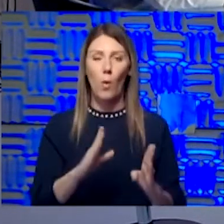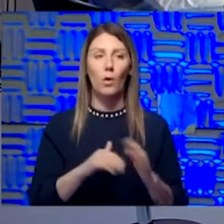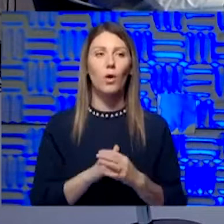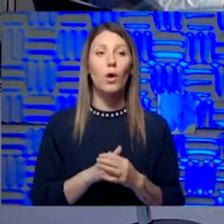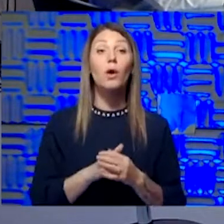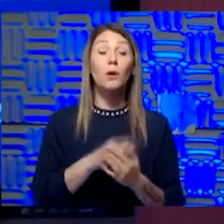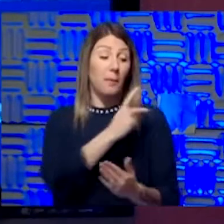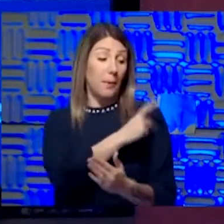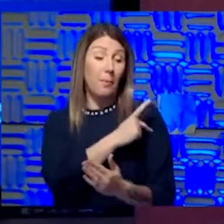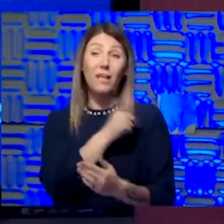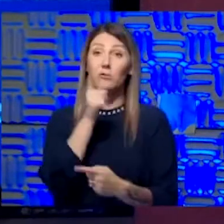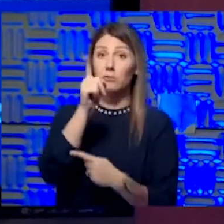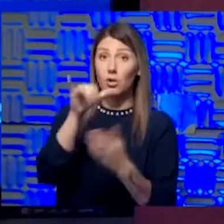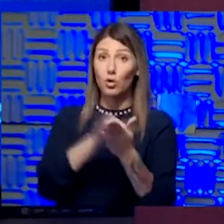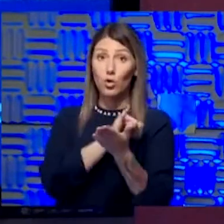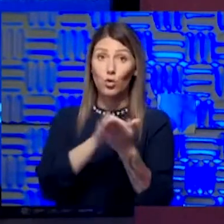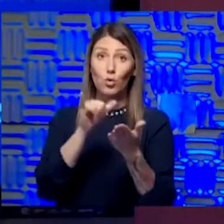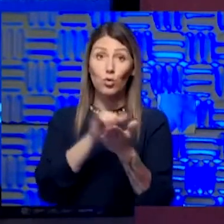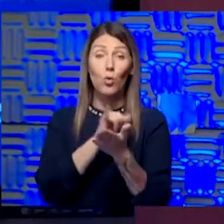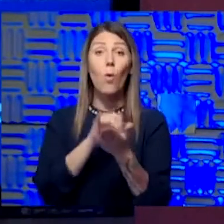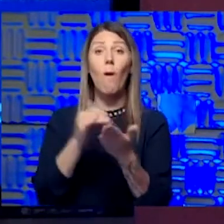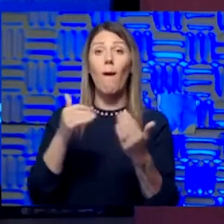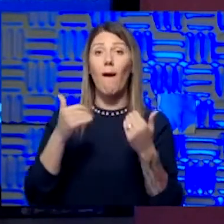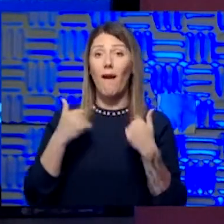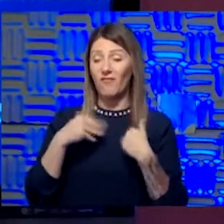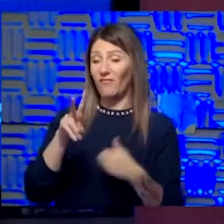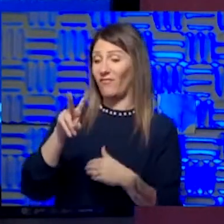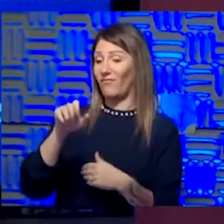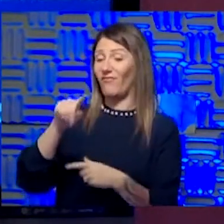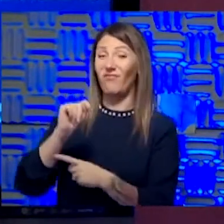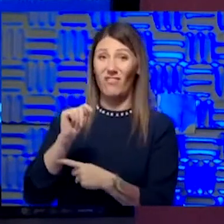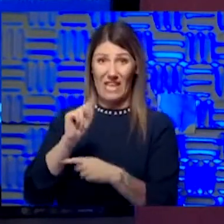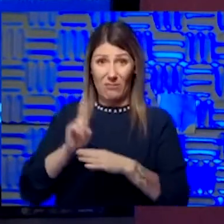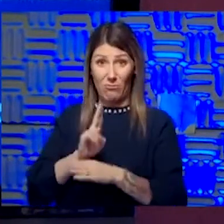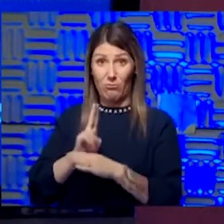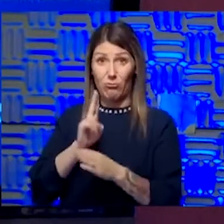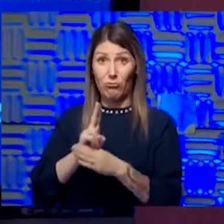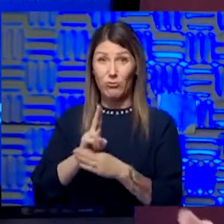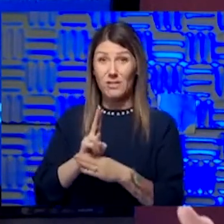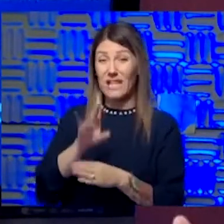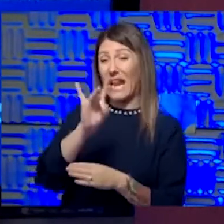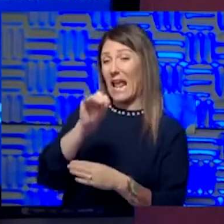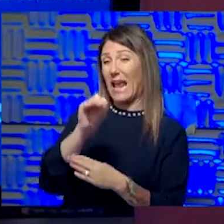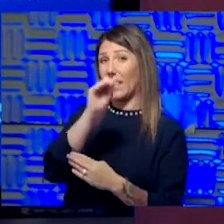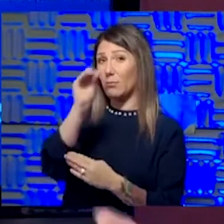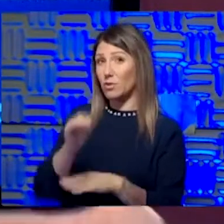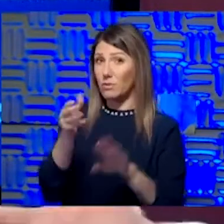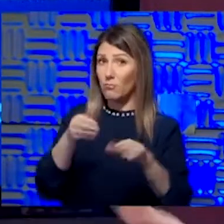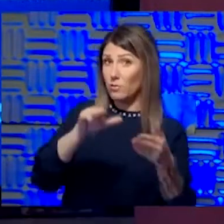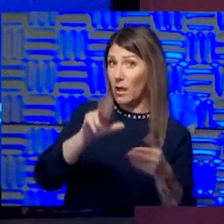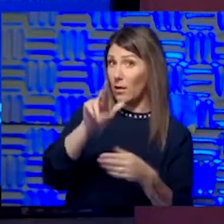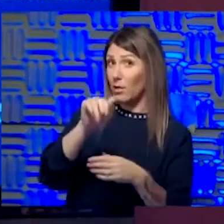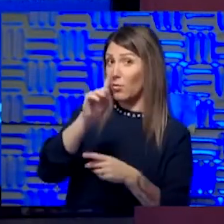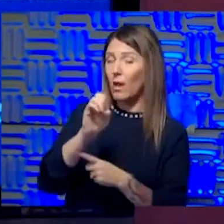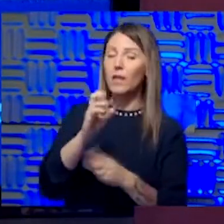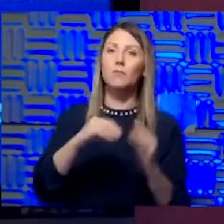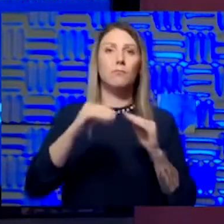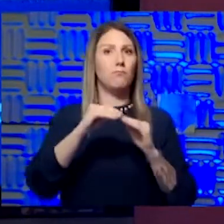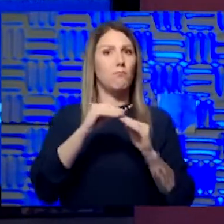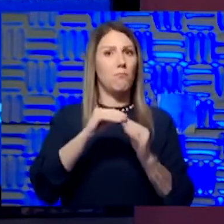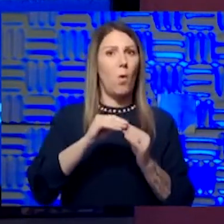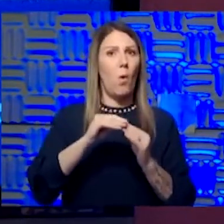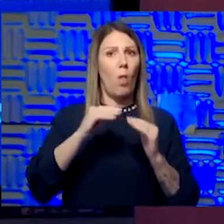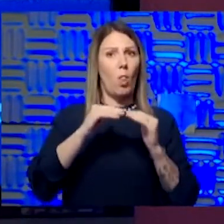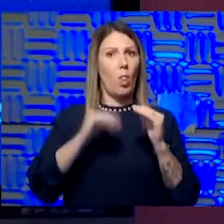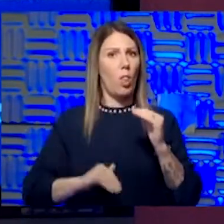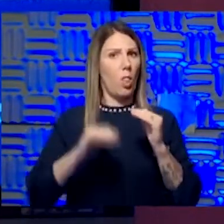in New York who are intubated and mechanically ventilated have about an 80% mortality rate. We're seeing a much lower mortality rate here, and I think I'll have our